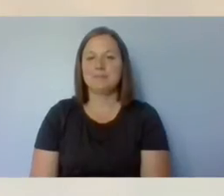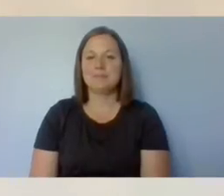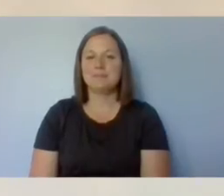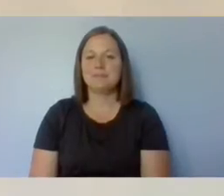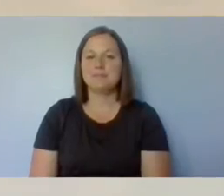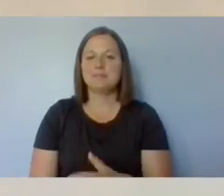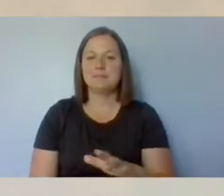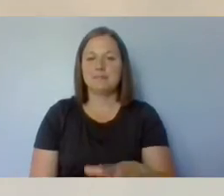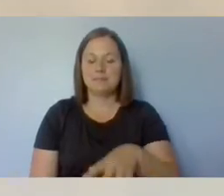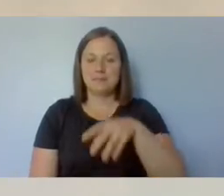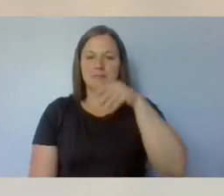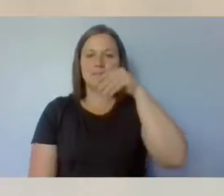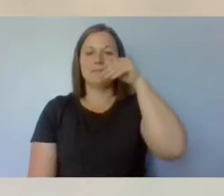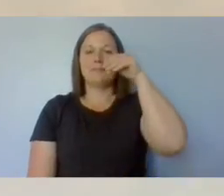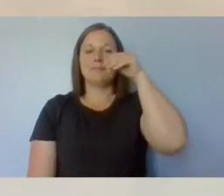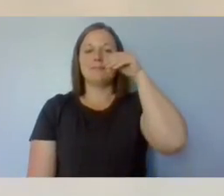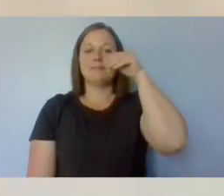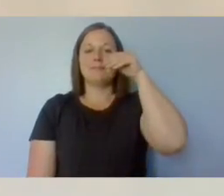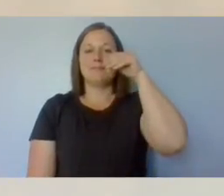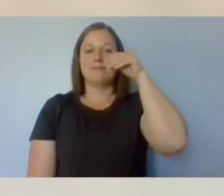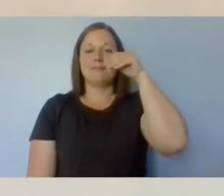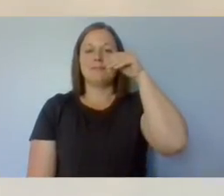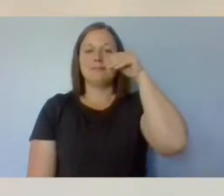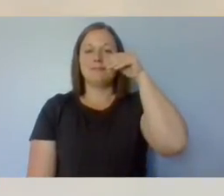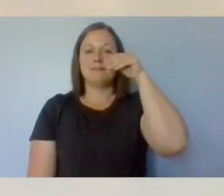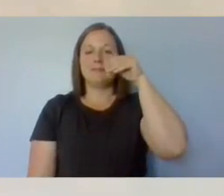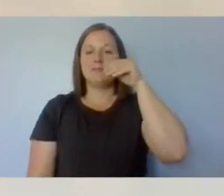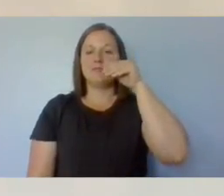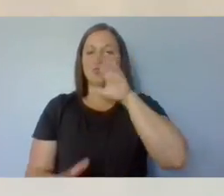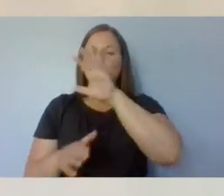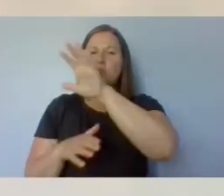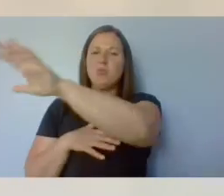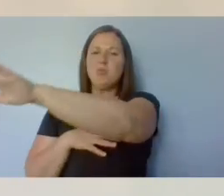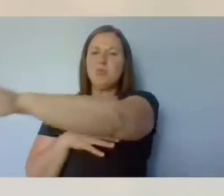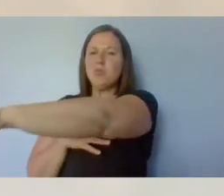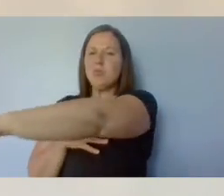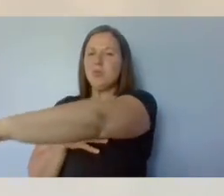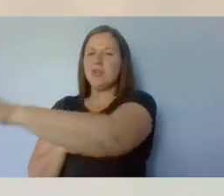Breathe in and reach for your foot.